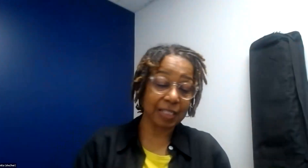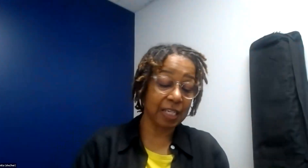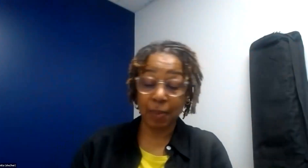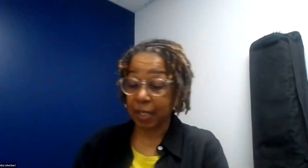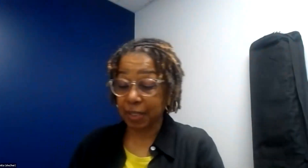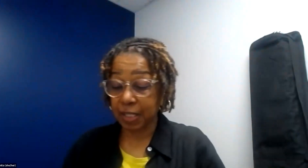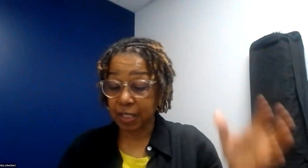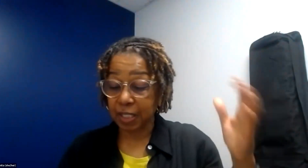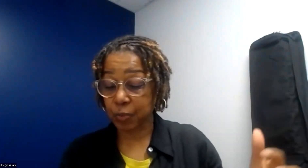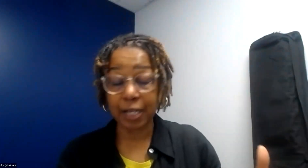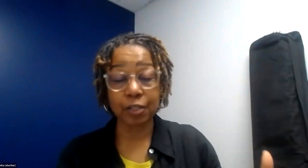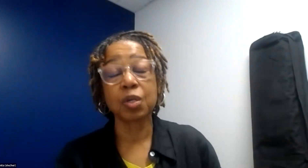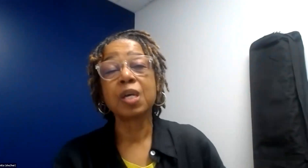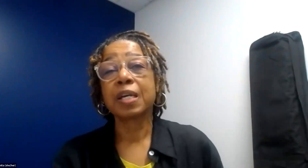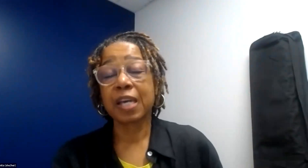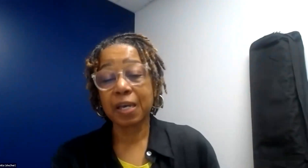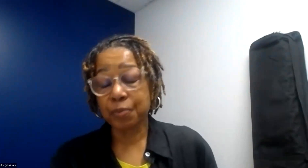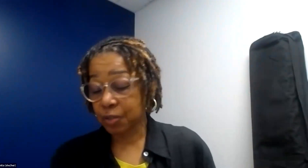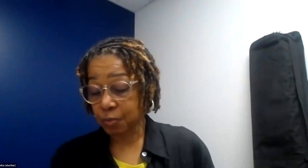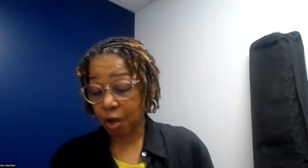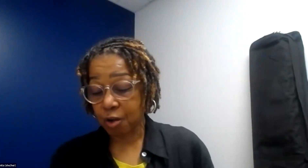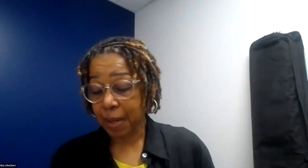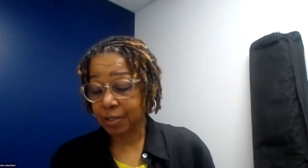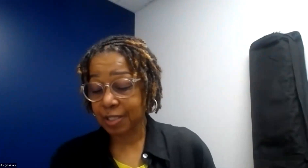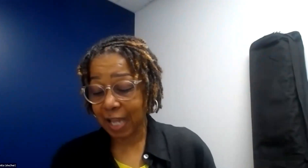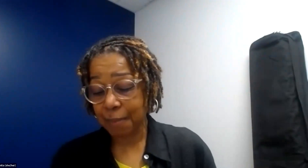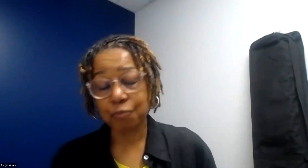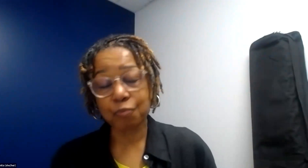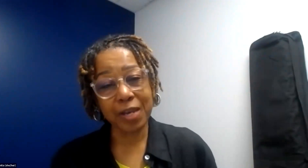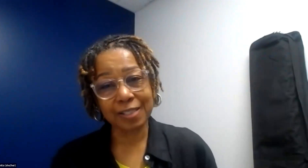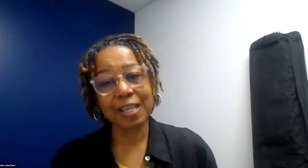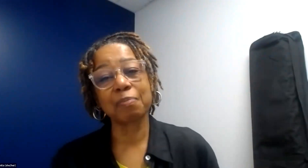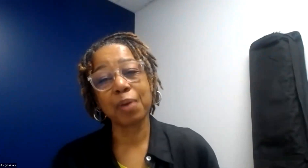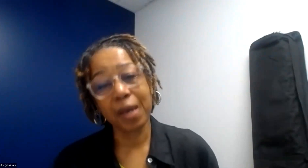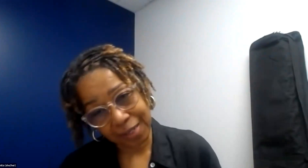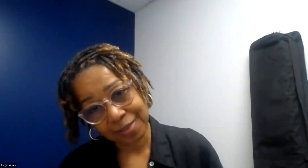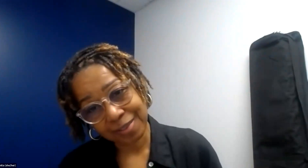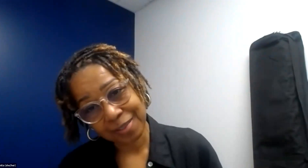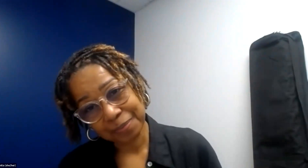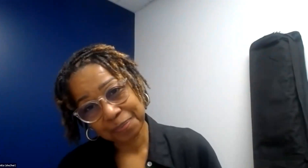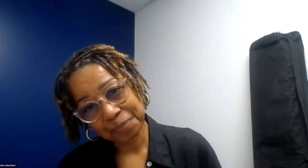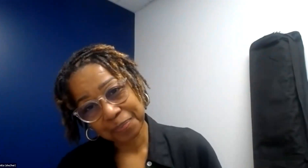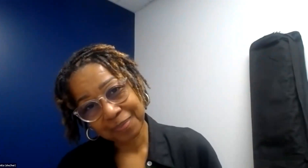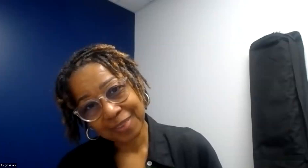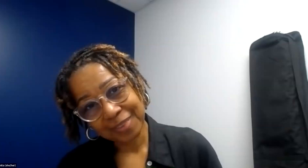I never say that to anybody, but it is what I do. Gabriel talked about stop, rest, and